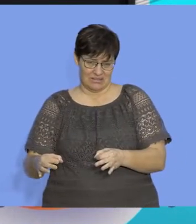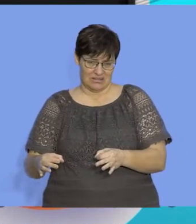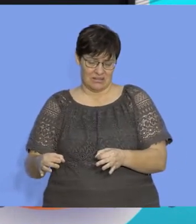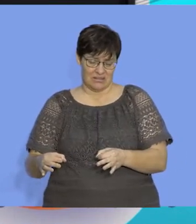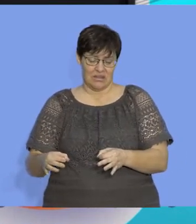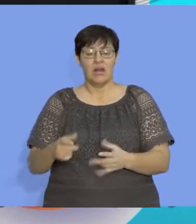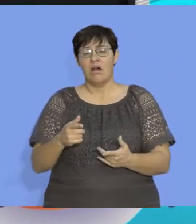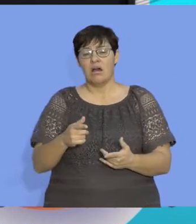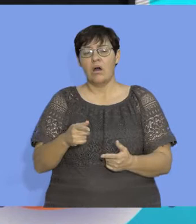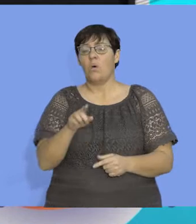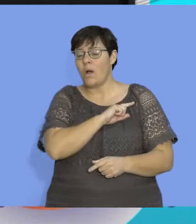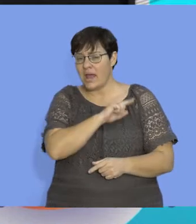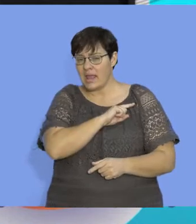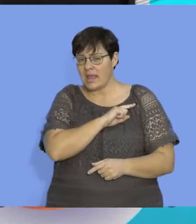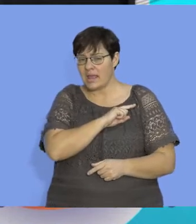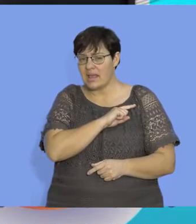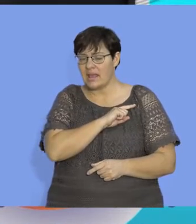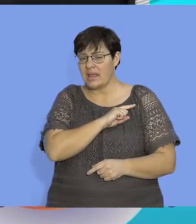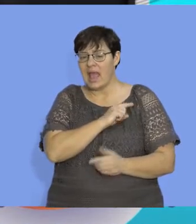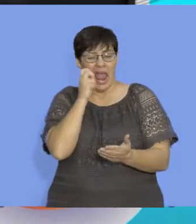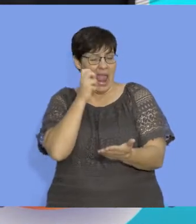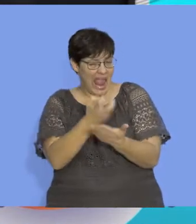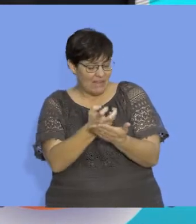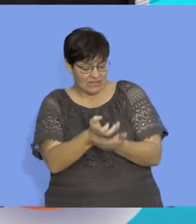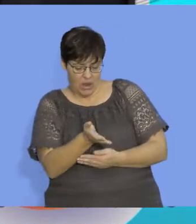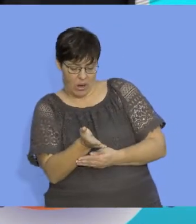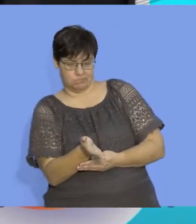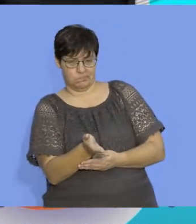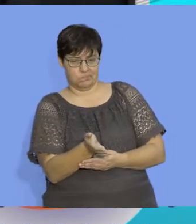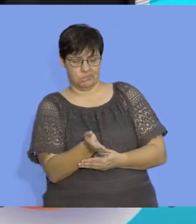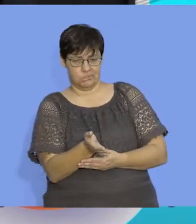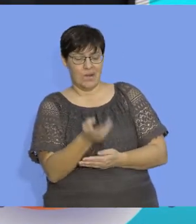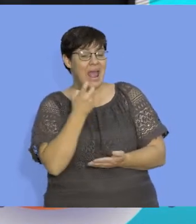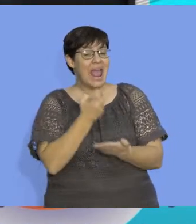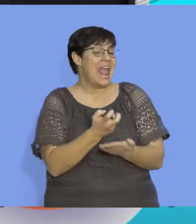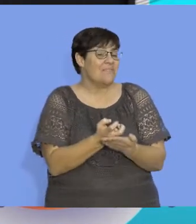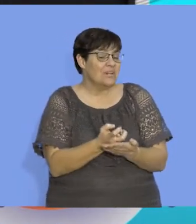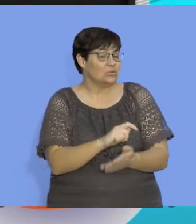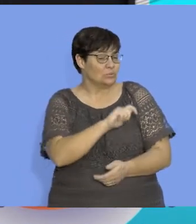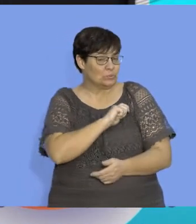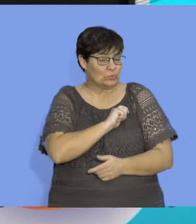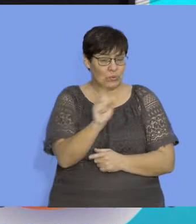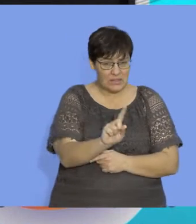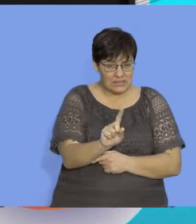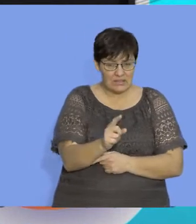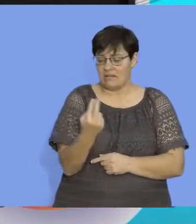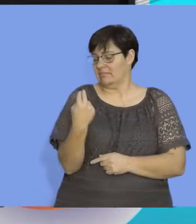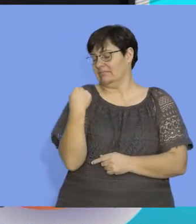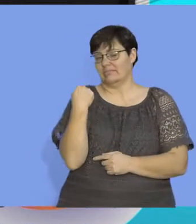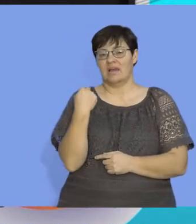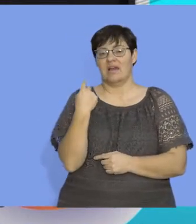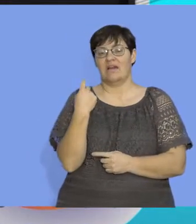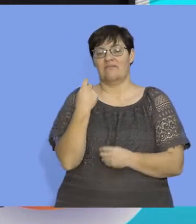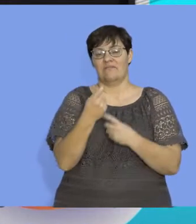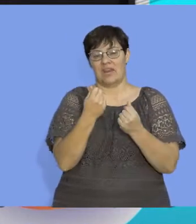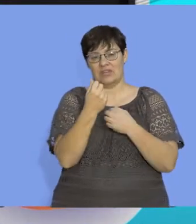based on, like I said, concrete evidence. And what is your concrete evidence? In this case here, your last year's financial